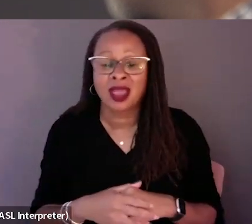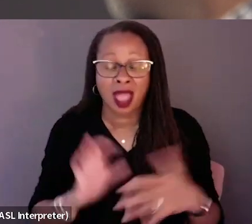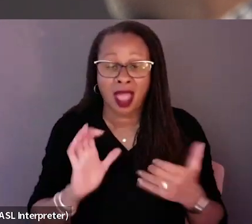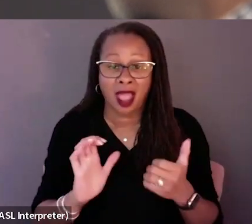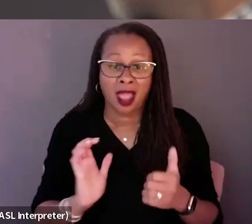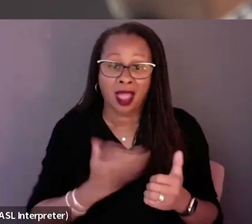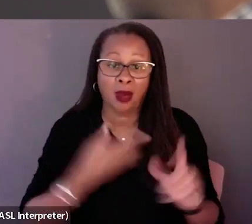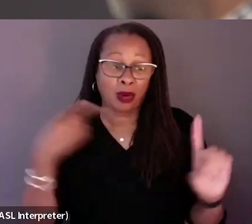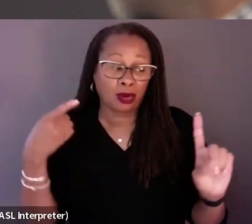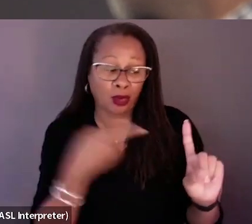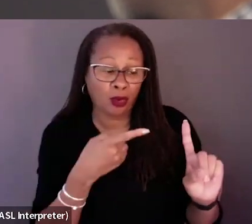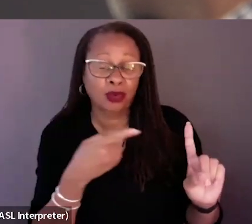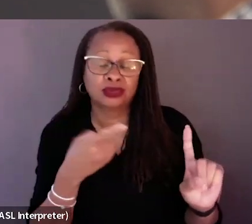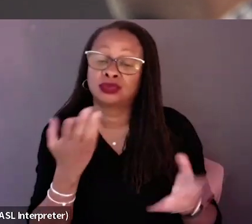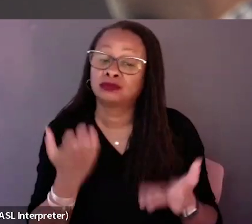goal, maybe to